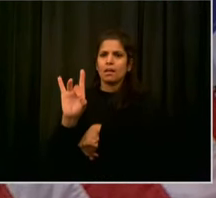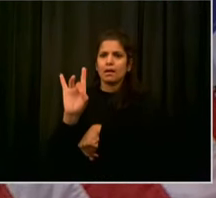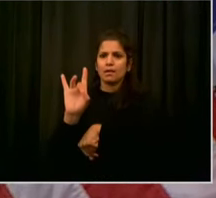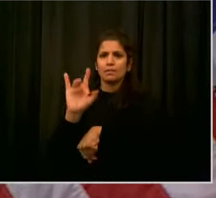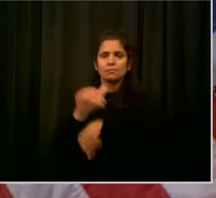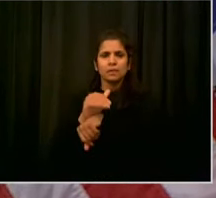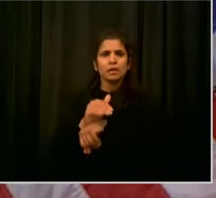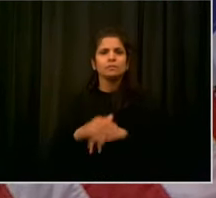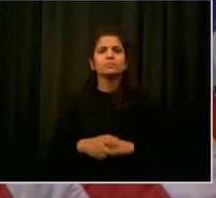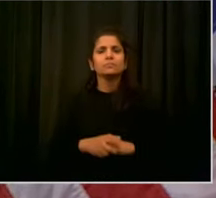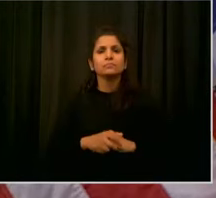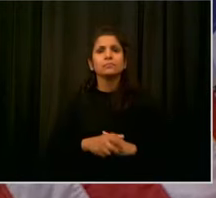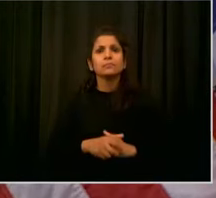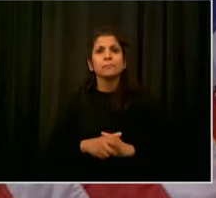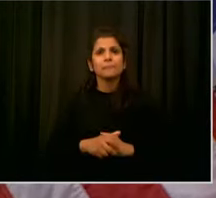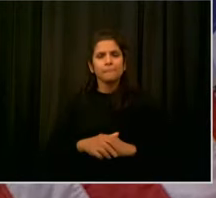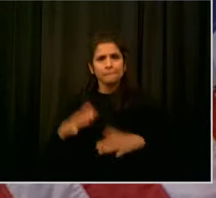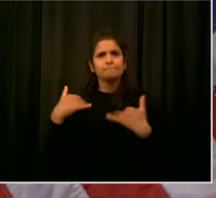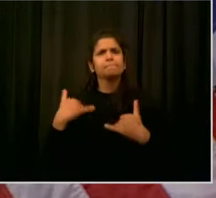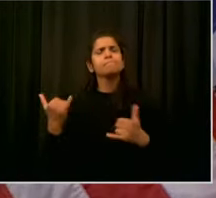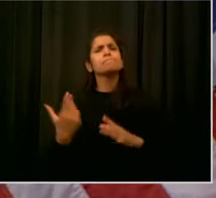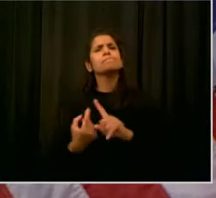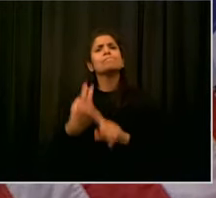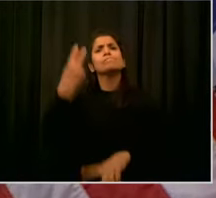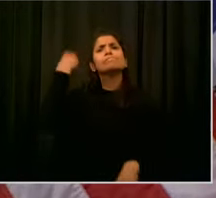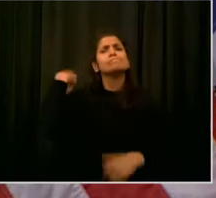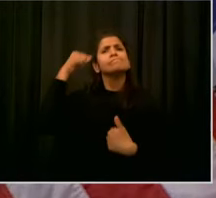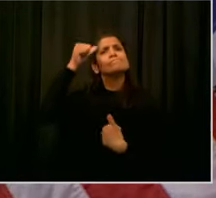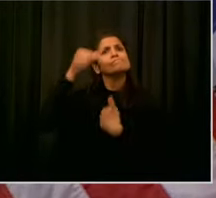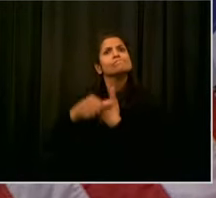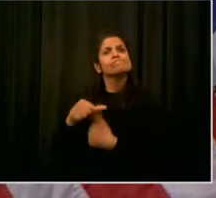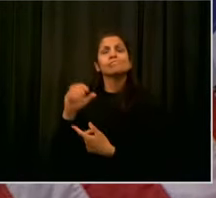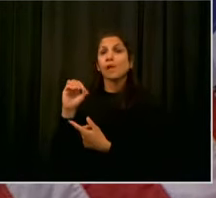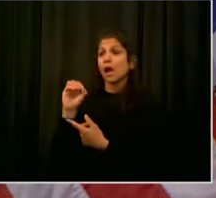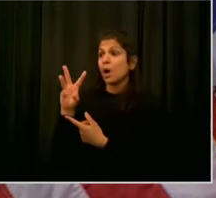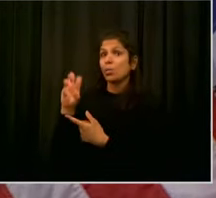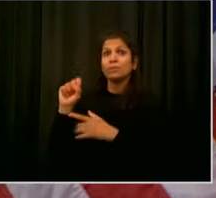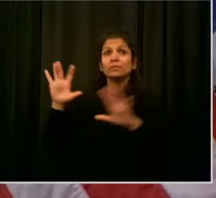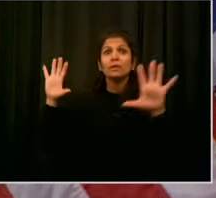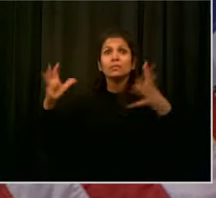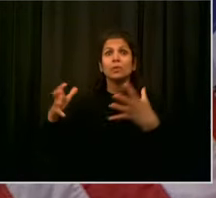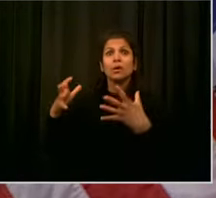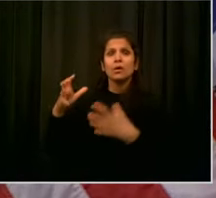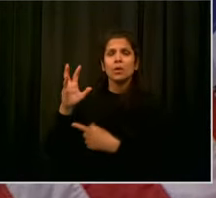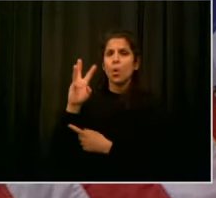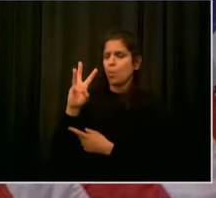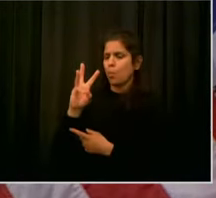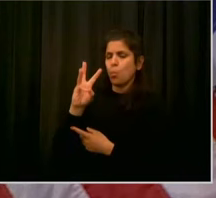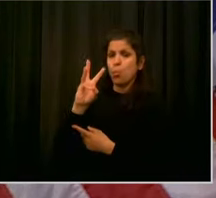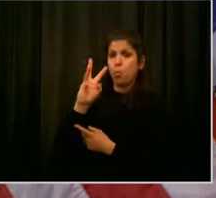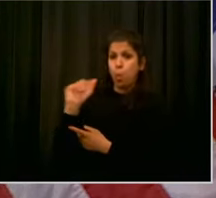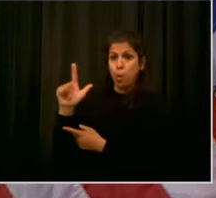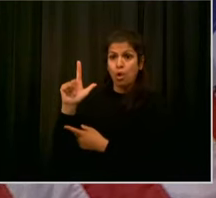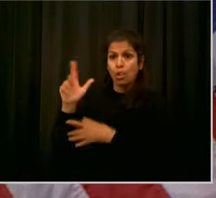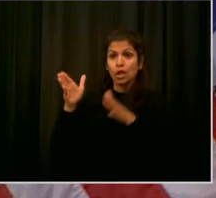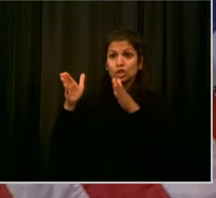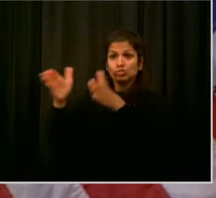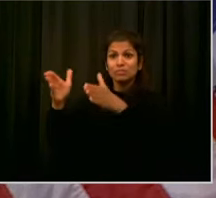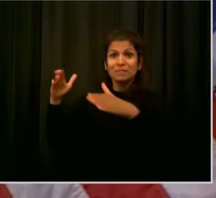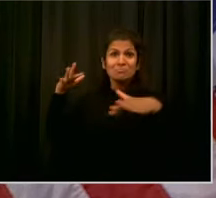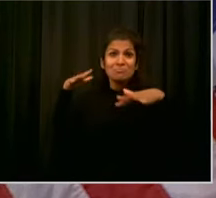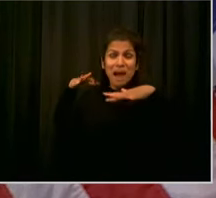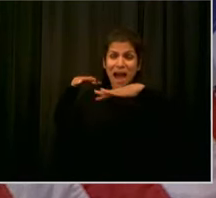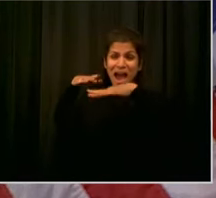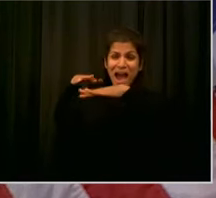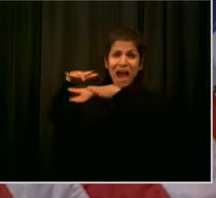which was an incredibly complex moment for the city and a very noble, powerful movement that did so much to change this country.